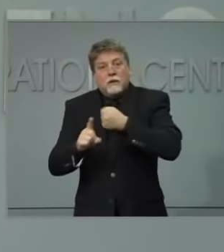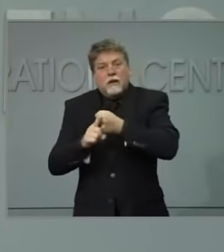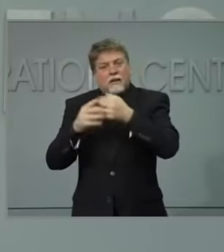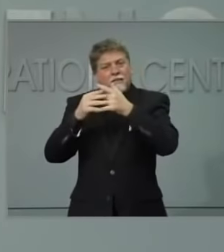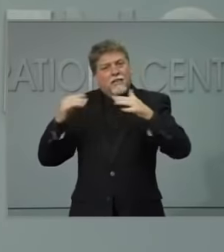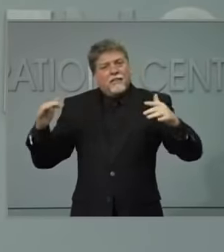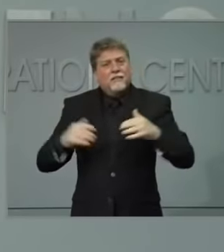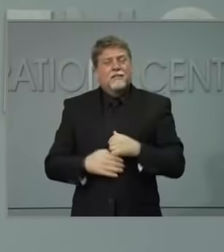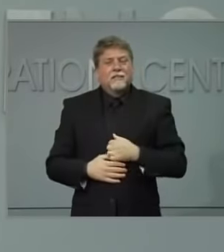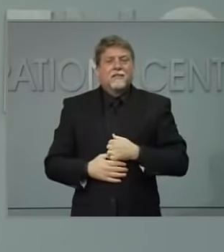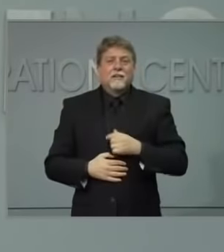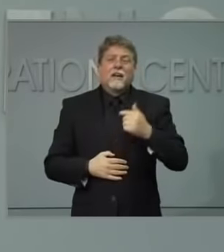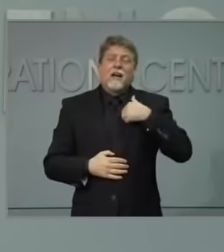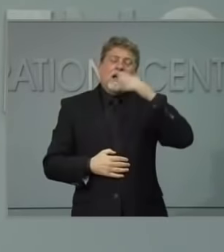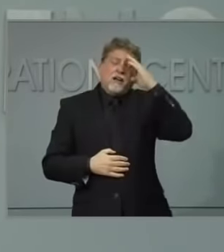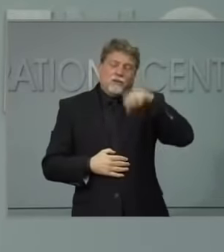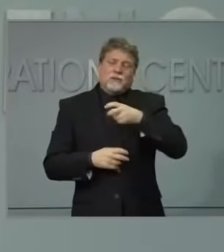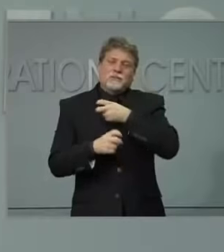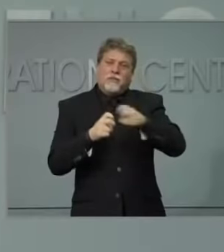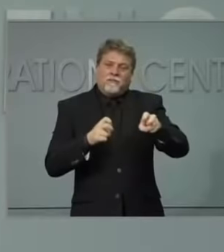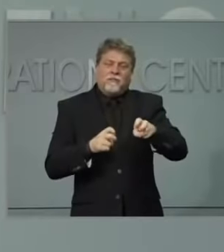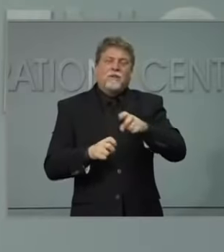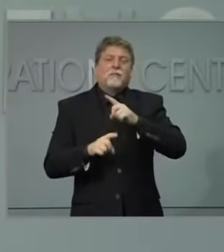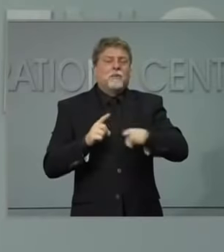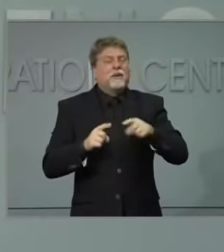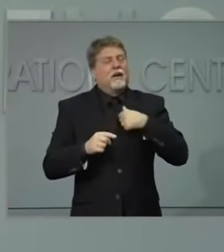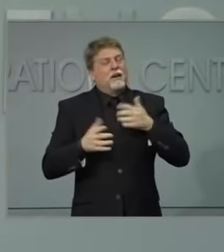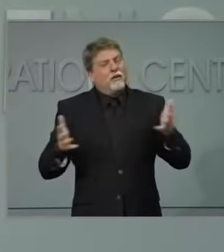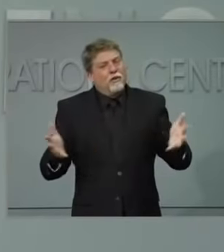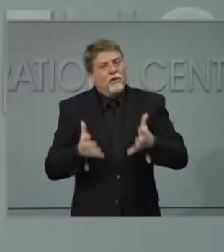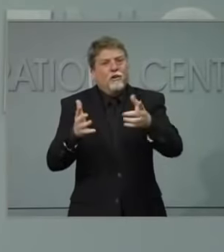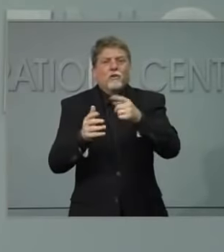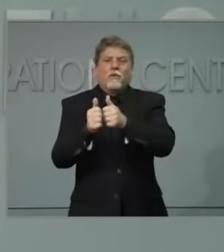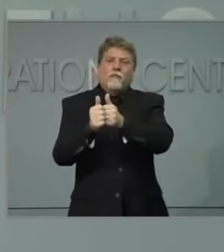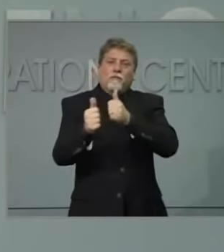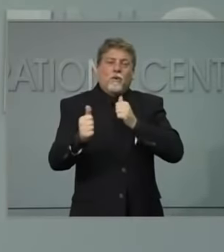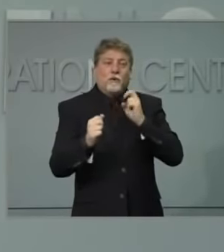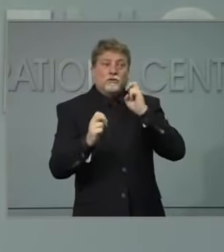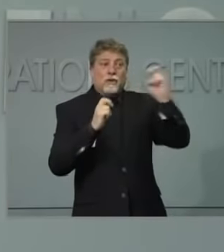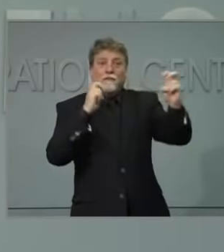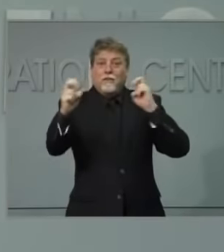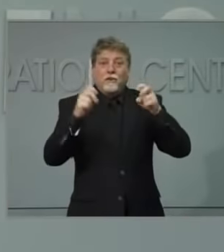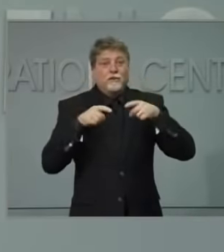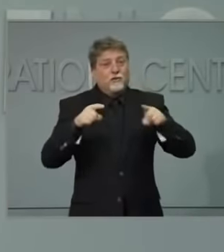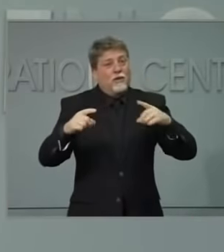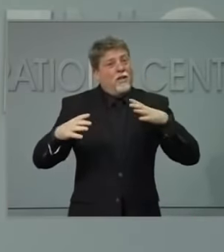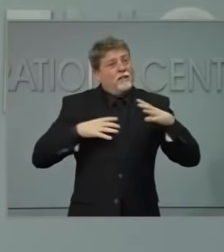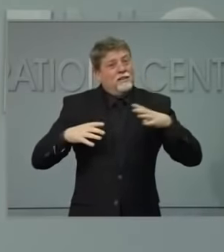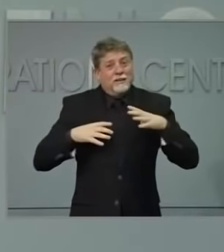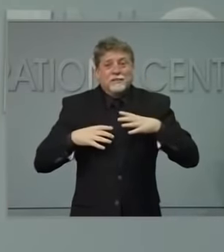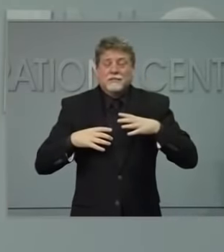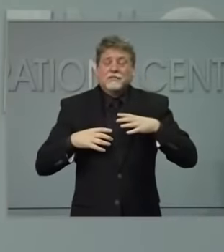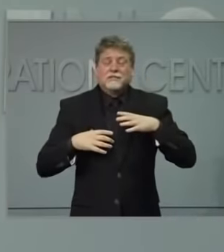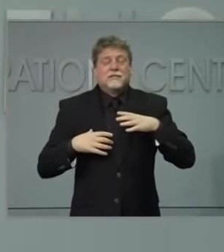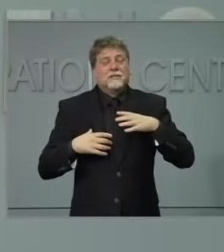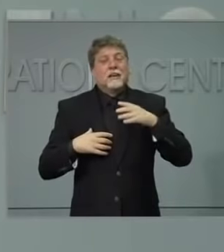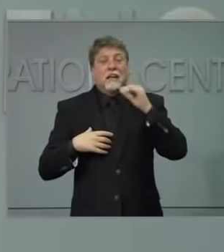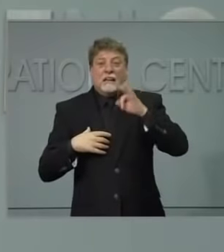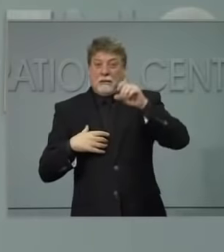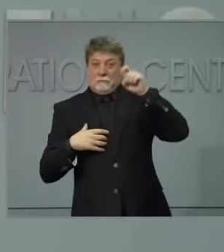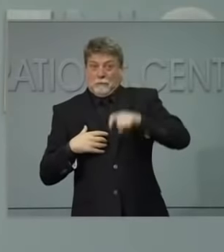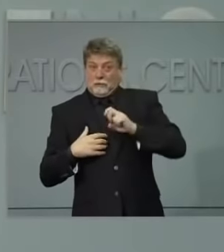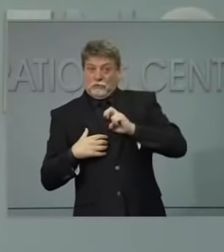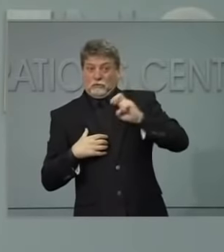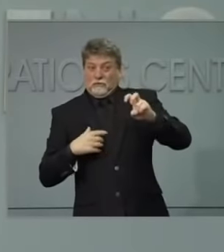Please avoid traveling and gathering this holiday season. If you absolutely must, it's essential you get tested ahead of